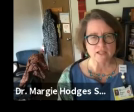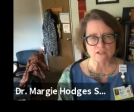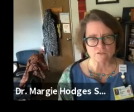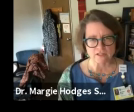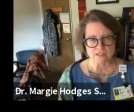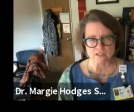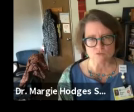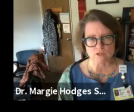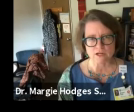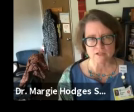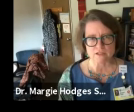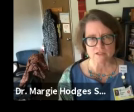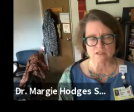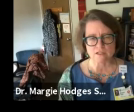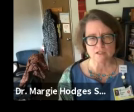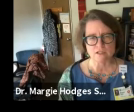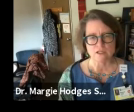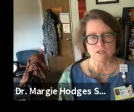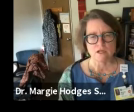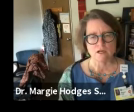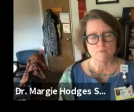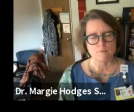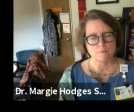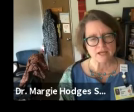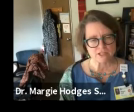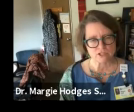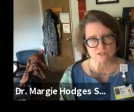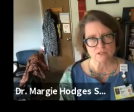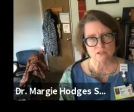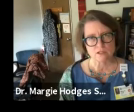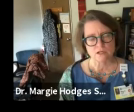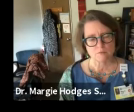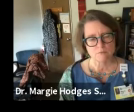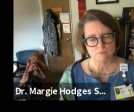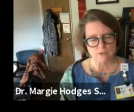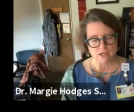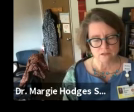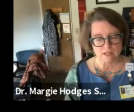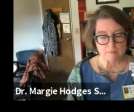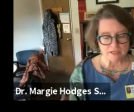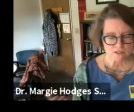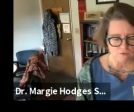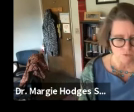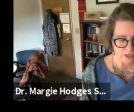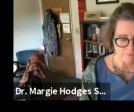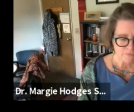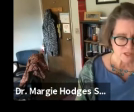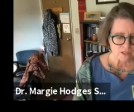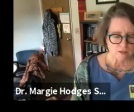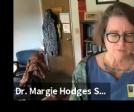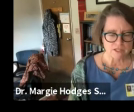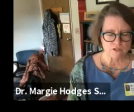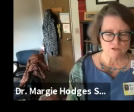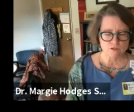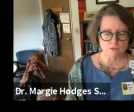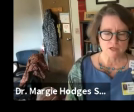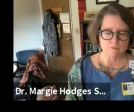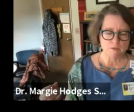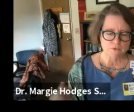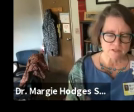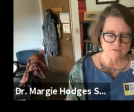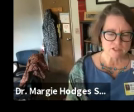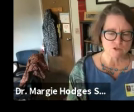They interfaced this with our existing patient Epic software. They used